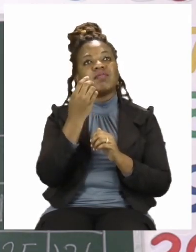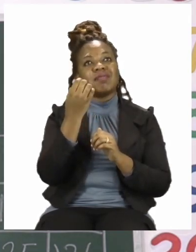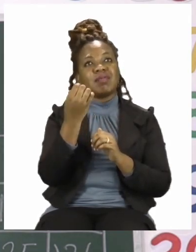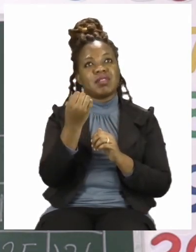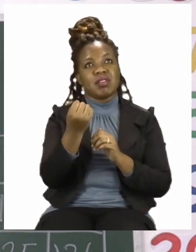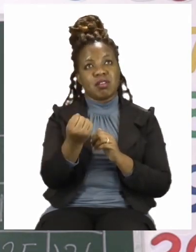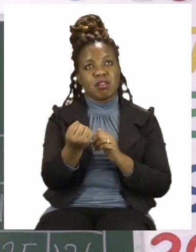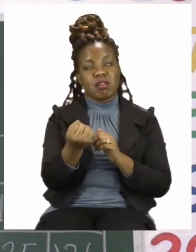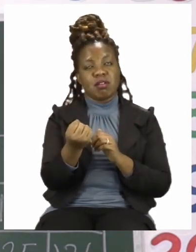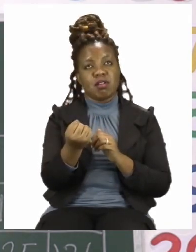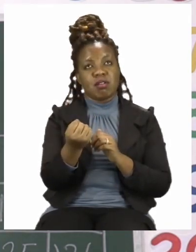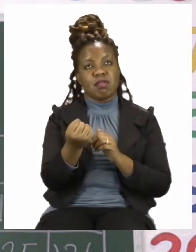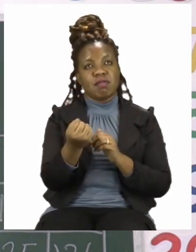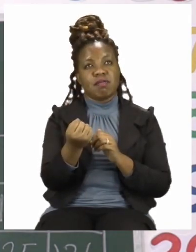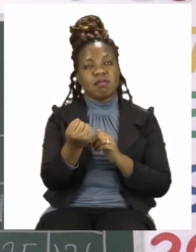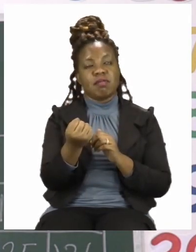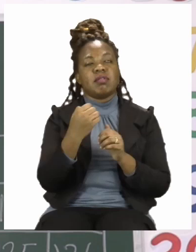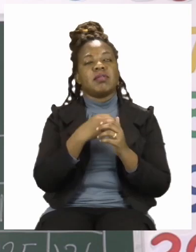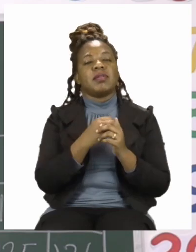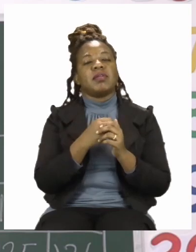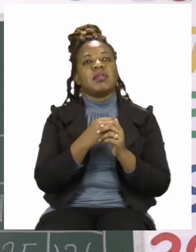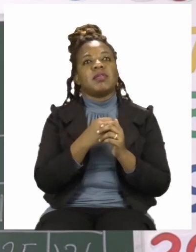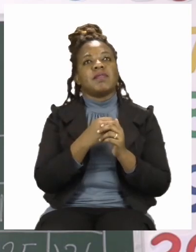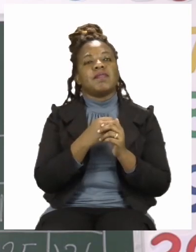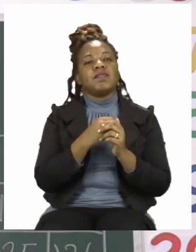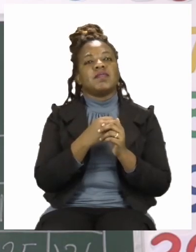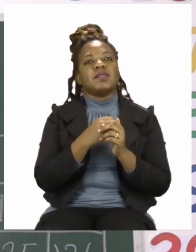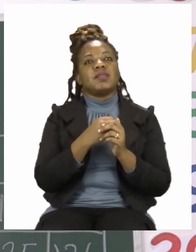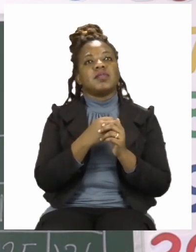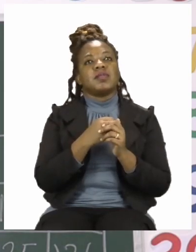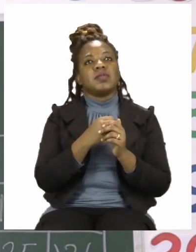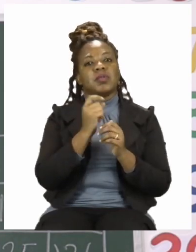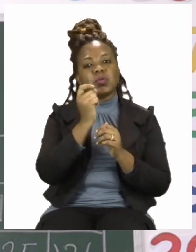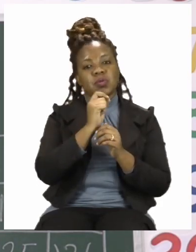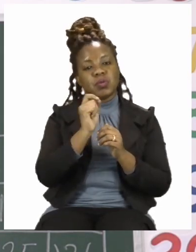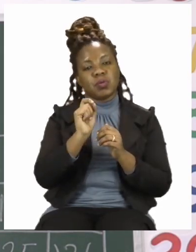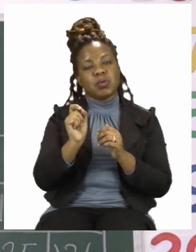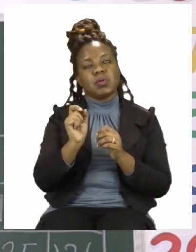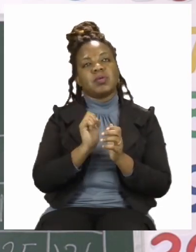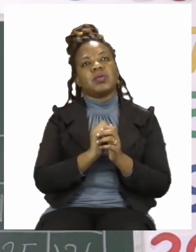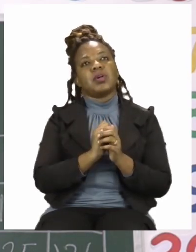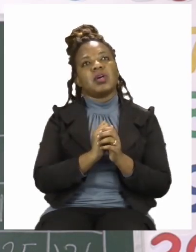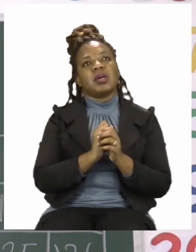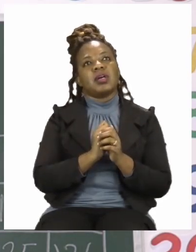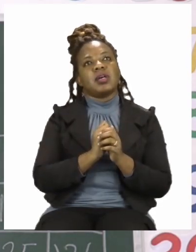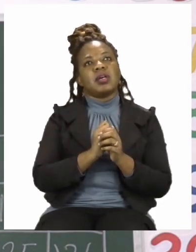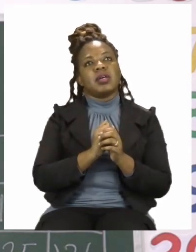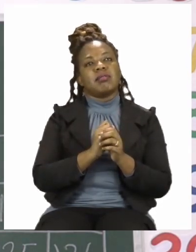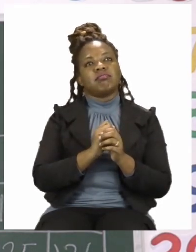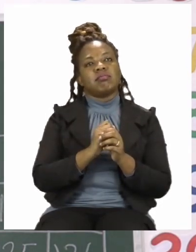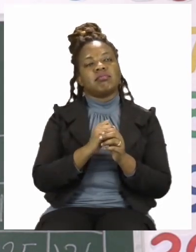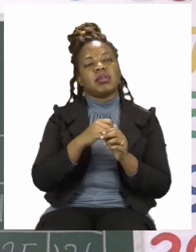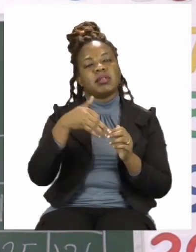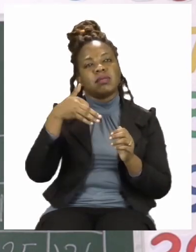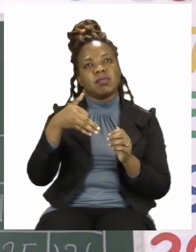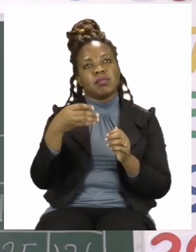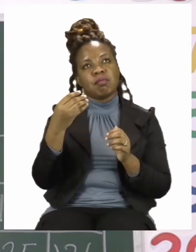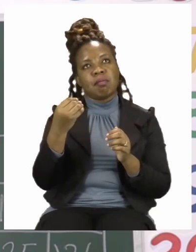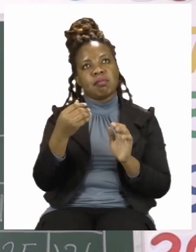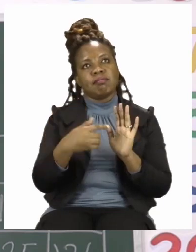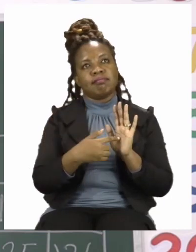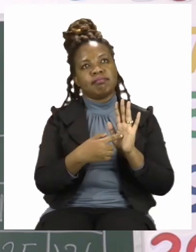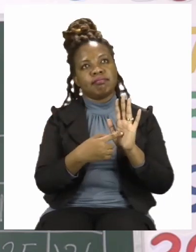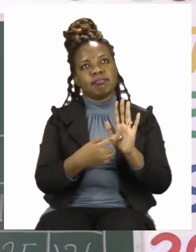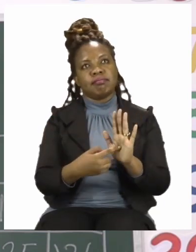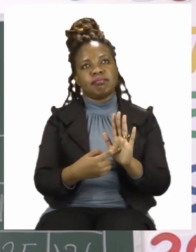The toy dinosaur is 10 Namibian dollars. So if you are going to work out E, it